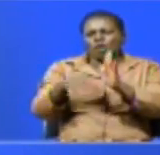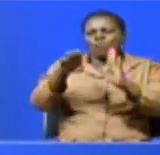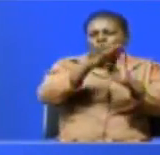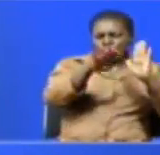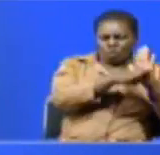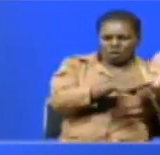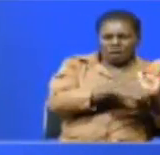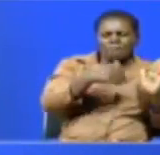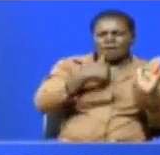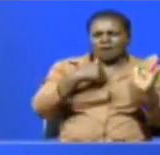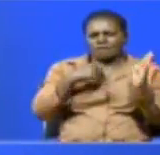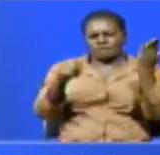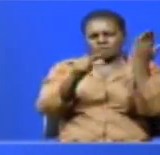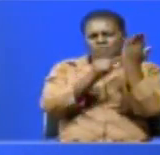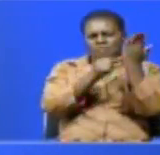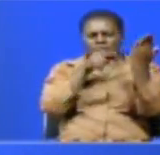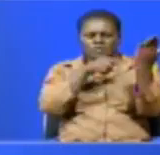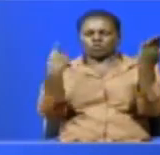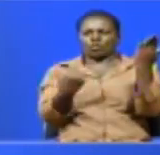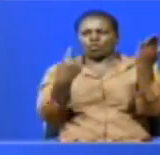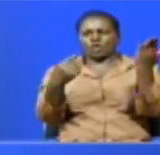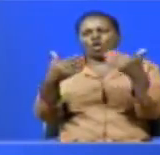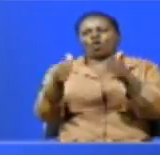venye hii SIM card tu, ndio tu